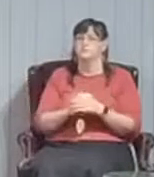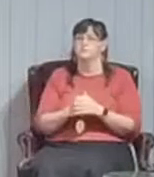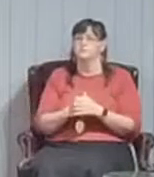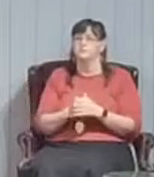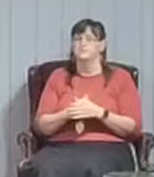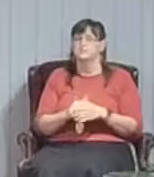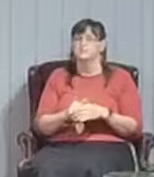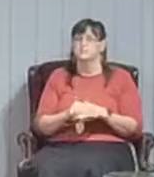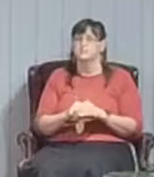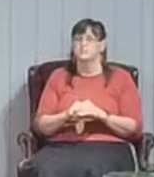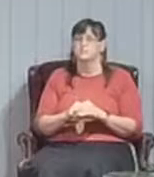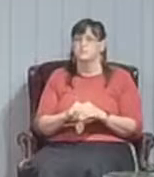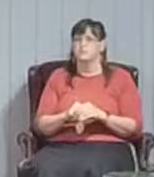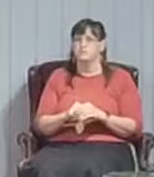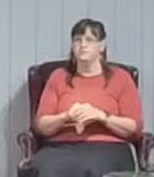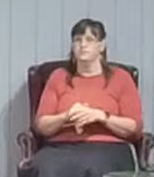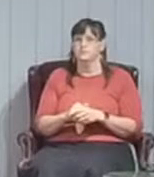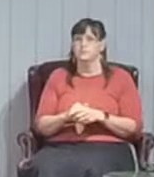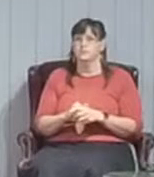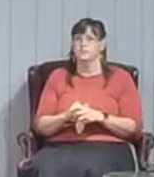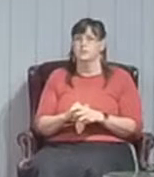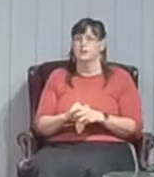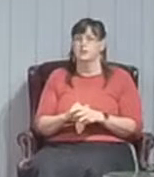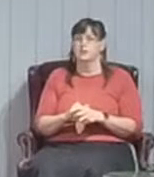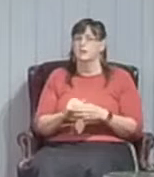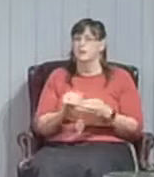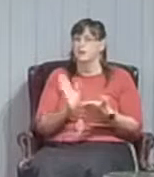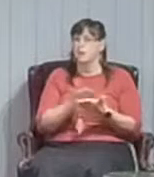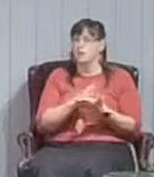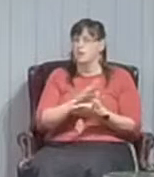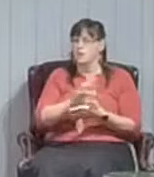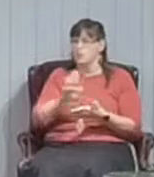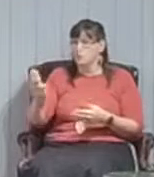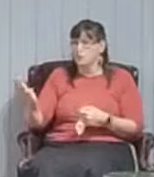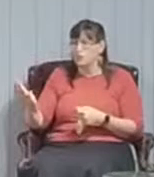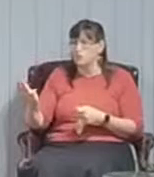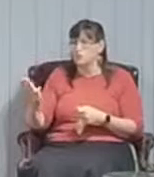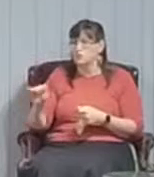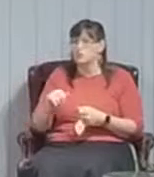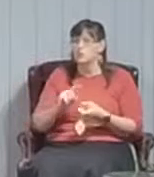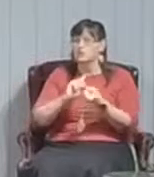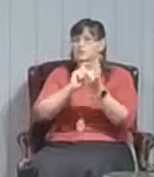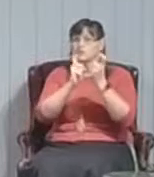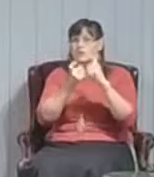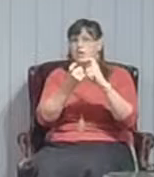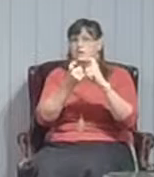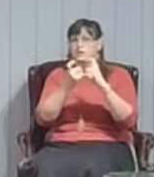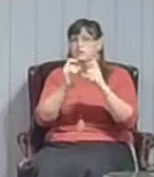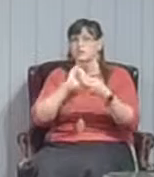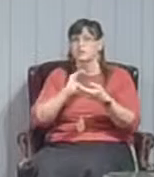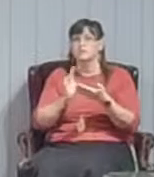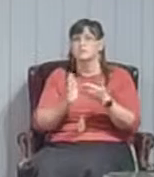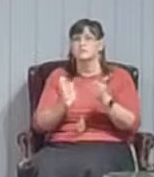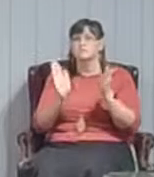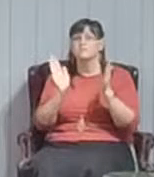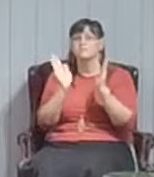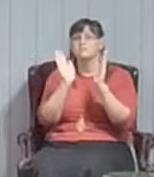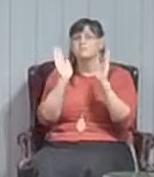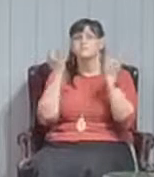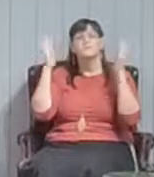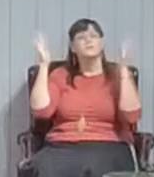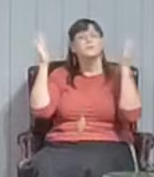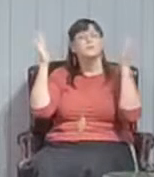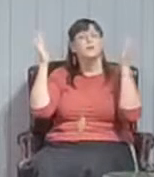than me, but among those that are younger than I am, change is applauded.